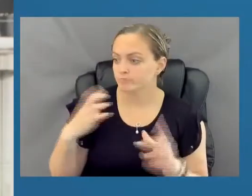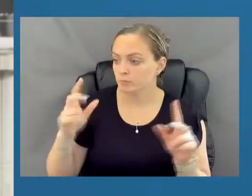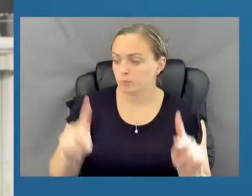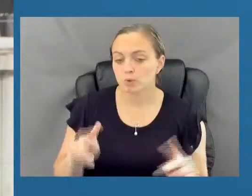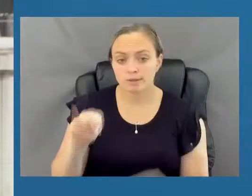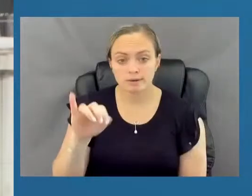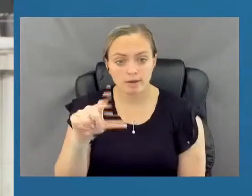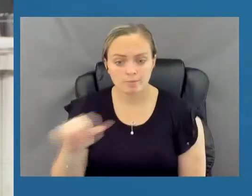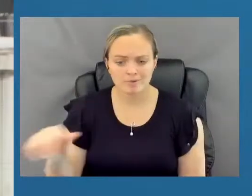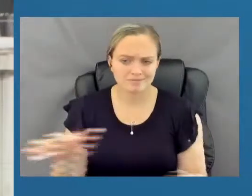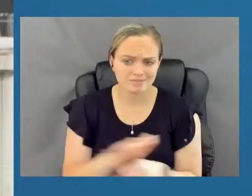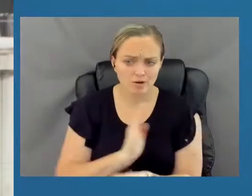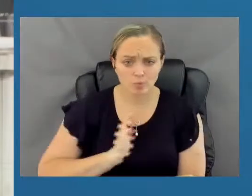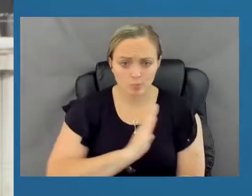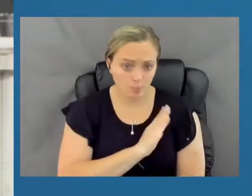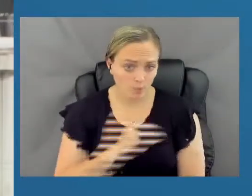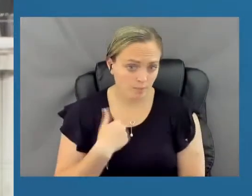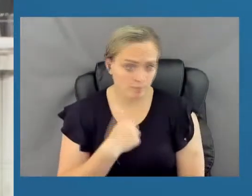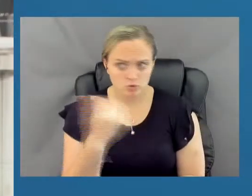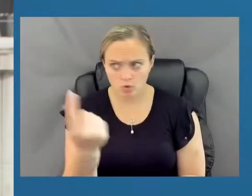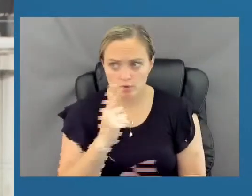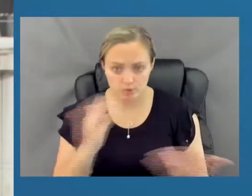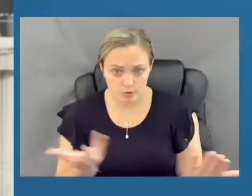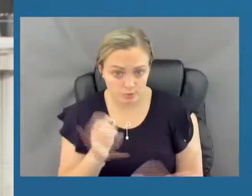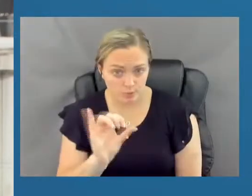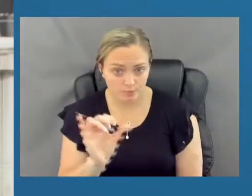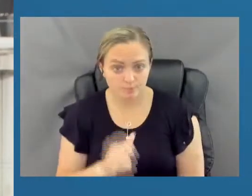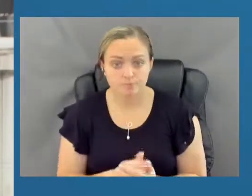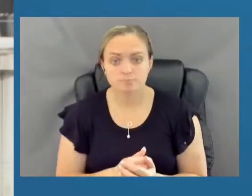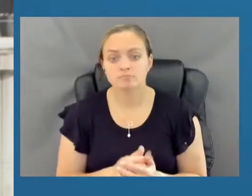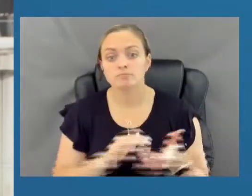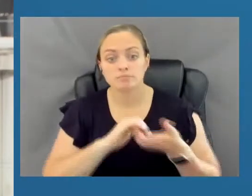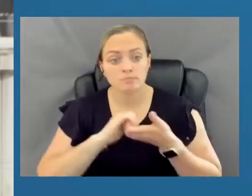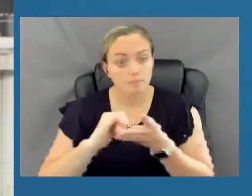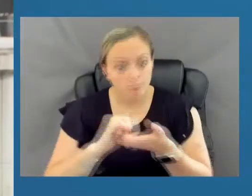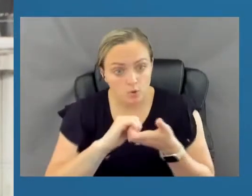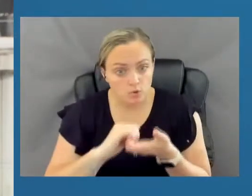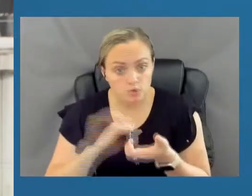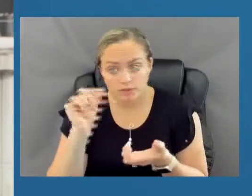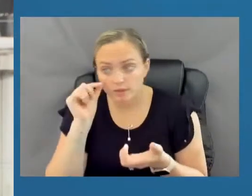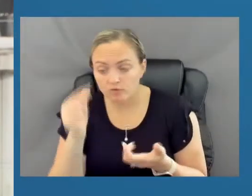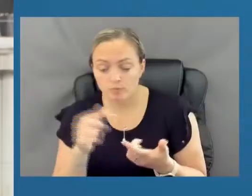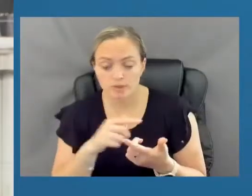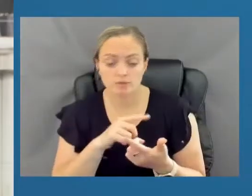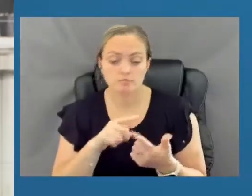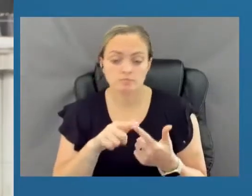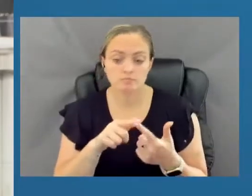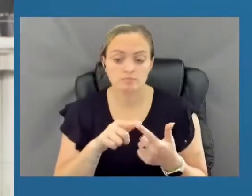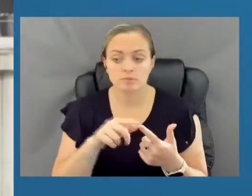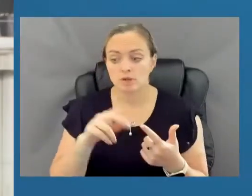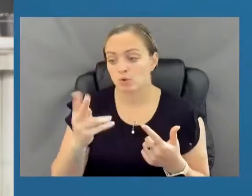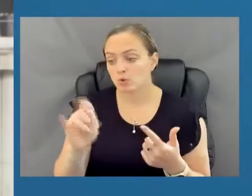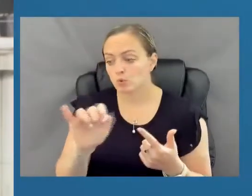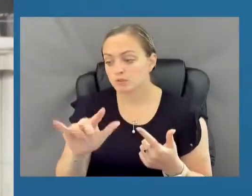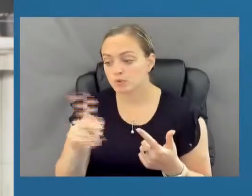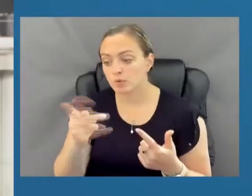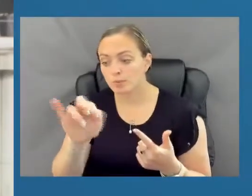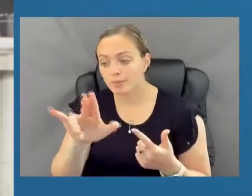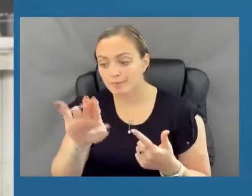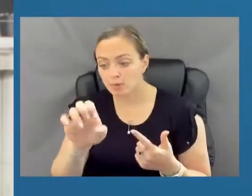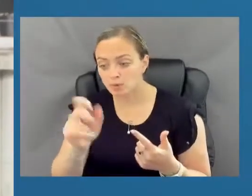I want to thank all the board members who are here as well. And all my partners in government, Majority Leader Crystal Peoples-Stokes has